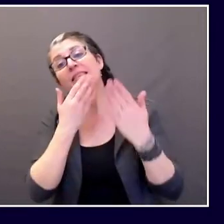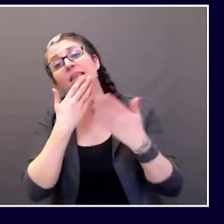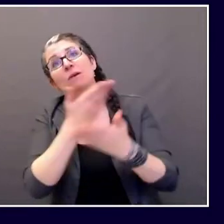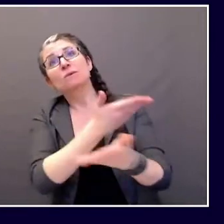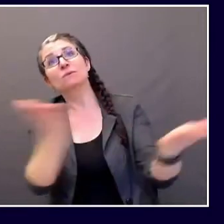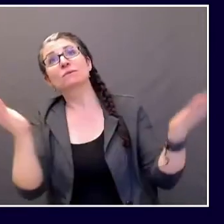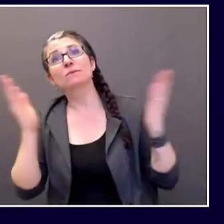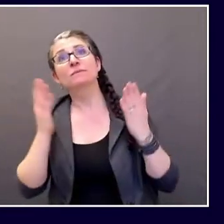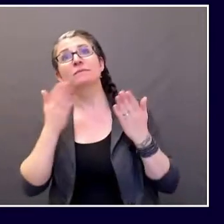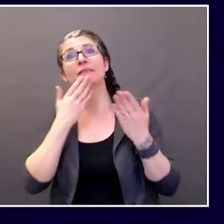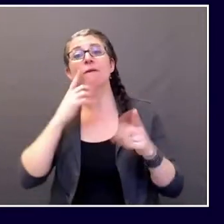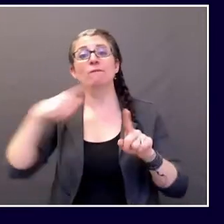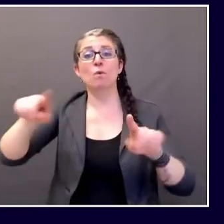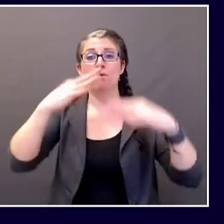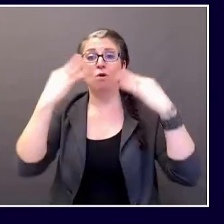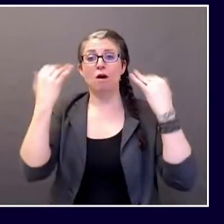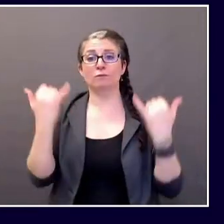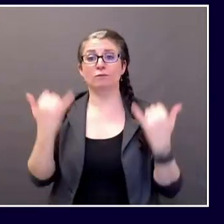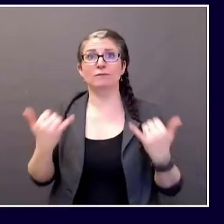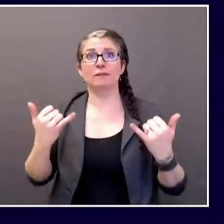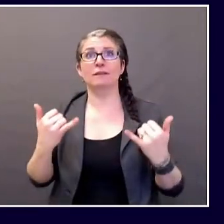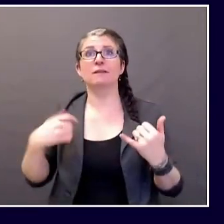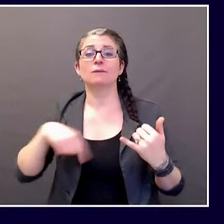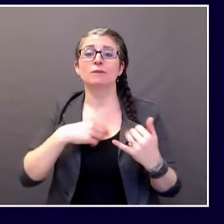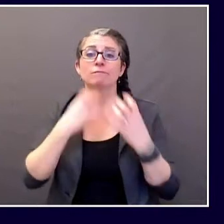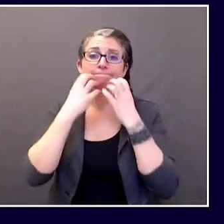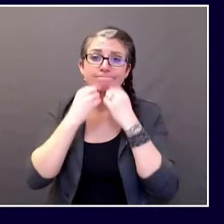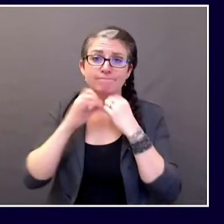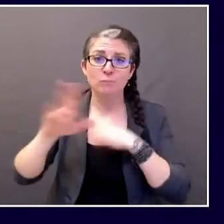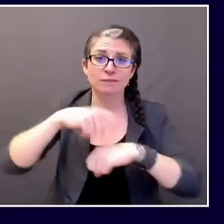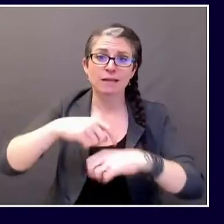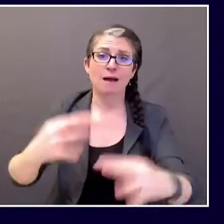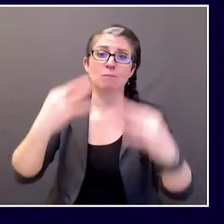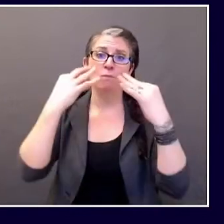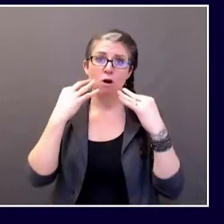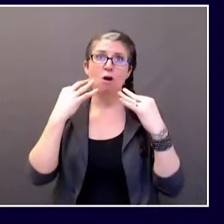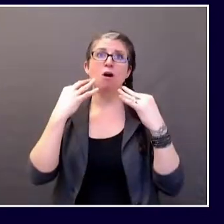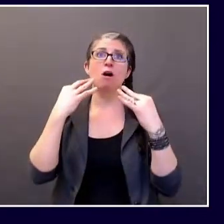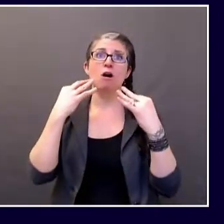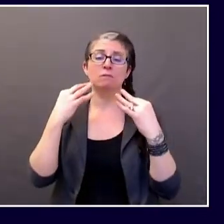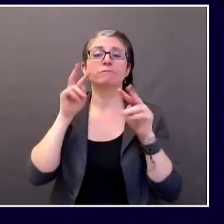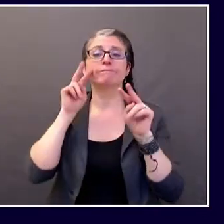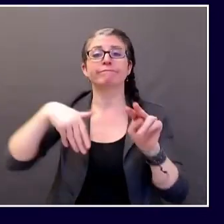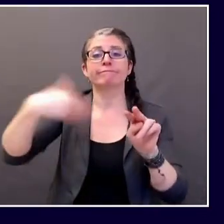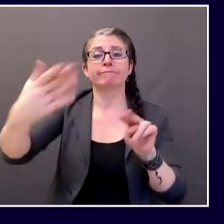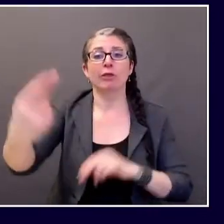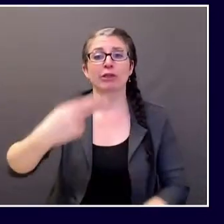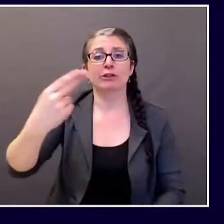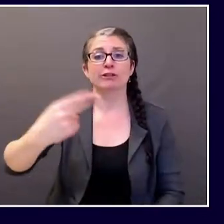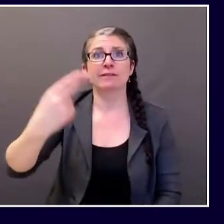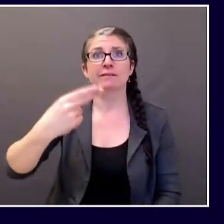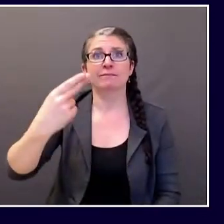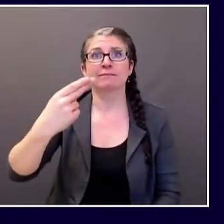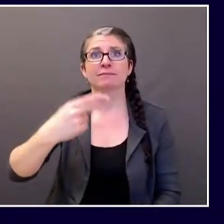everyone for their time this afternoon. We very much appreciate it. We look forward to chatting again on Thursday.